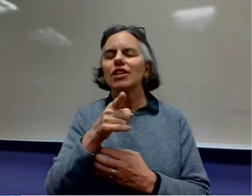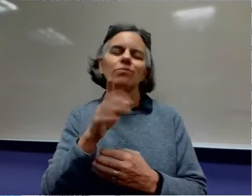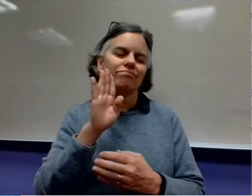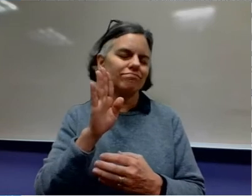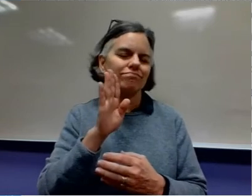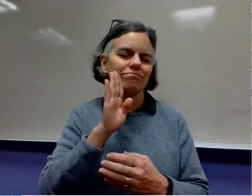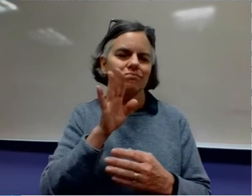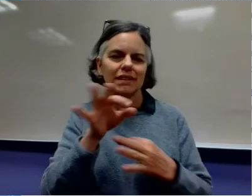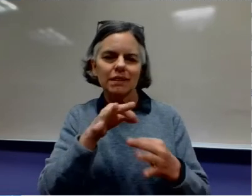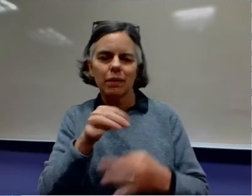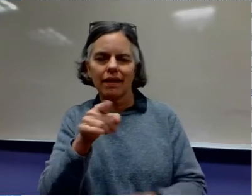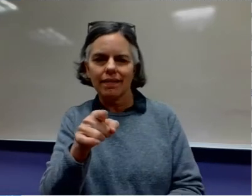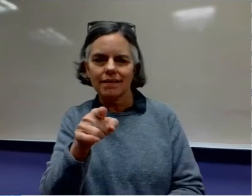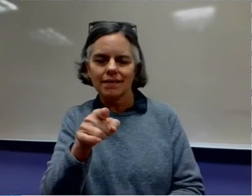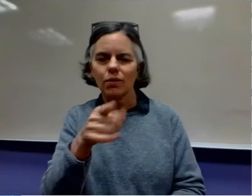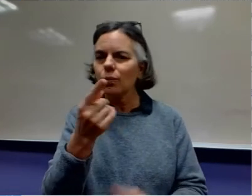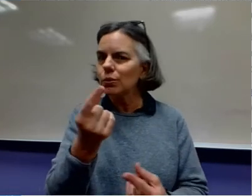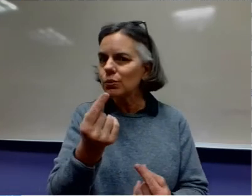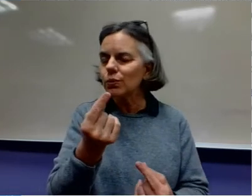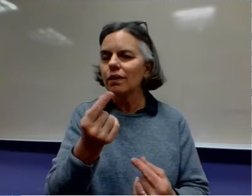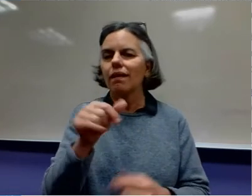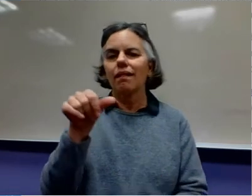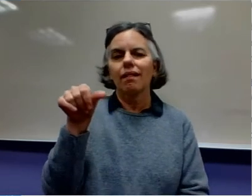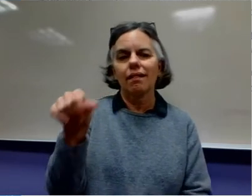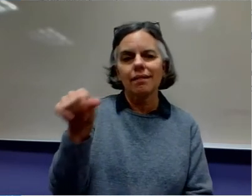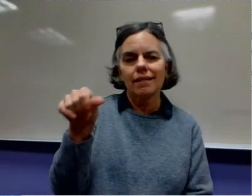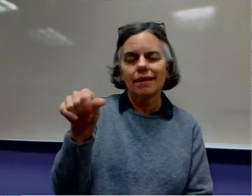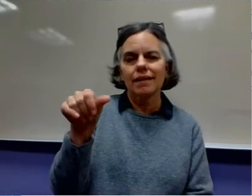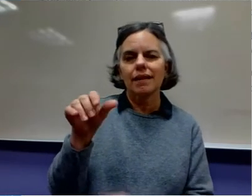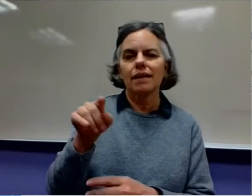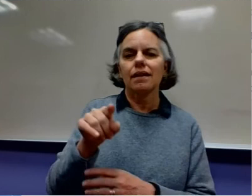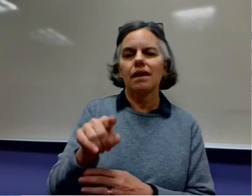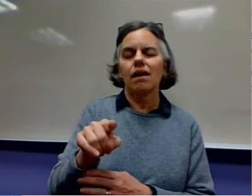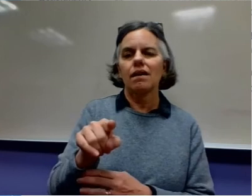trailer here. But basically what you get to do here is click